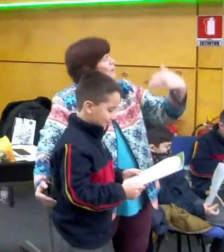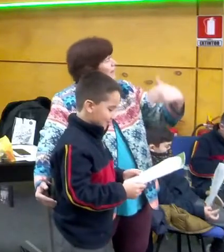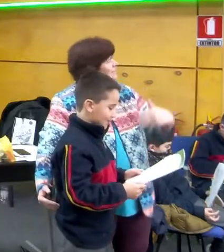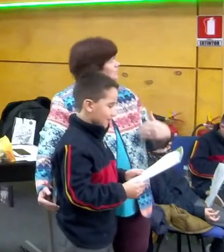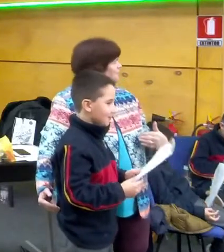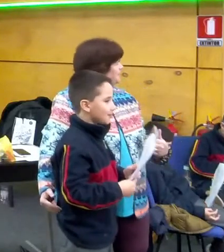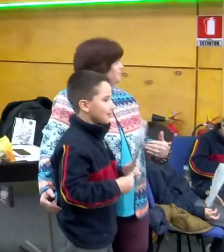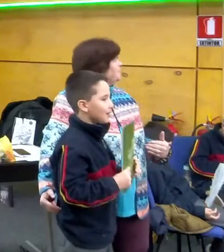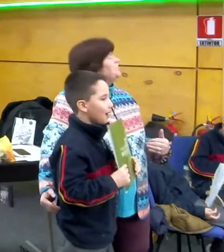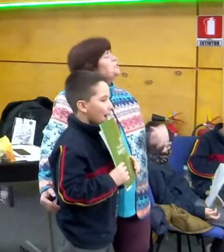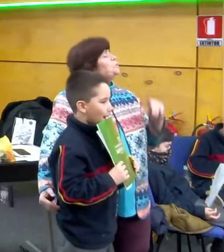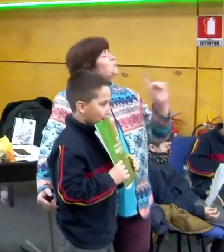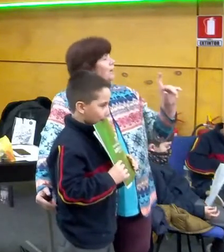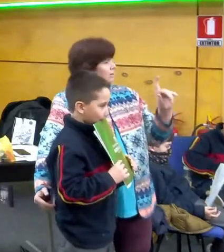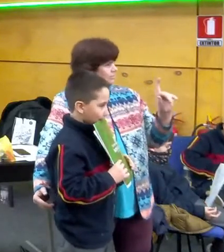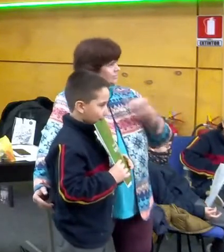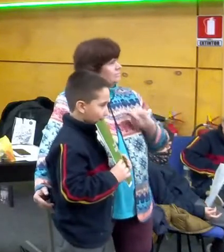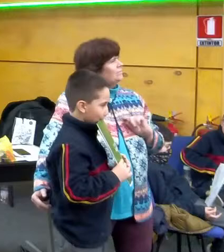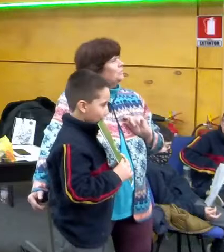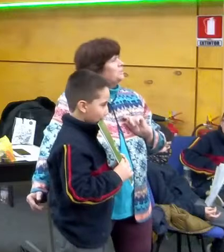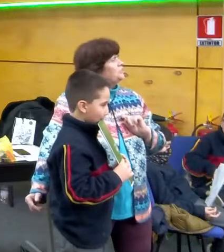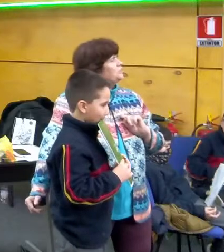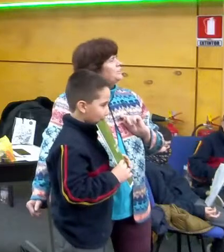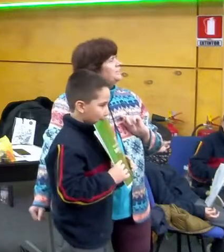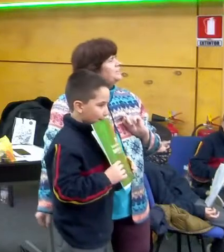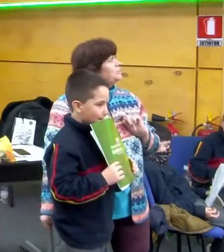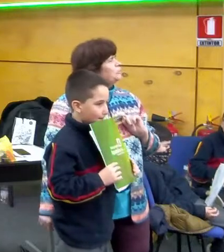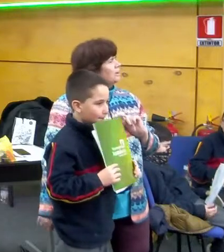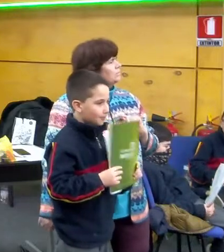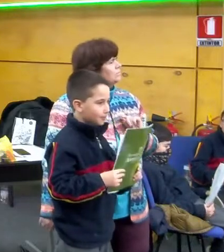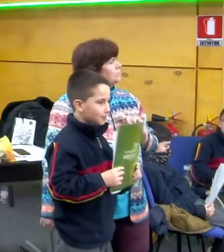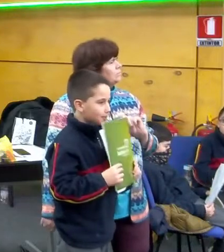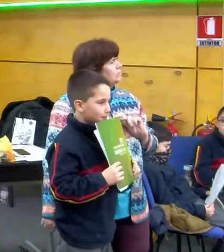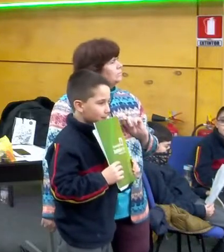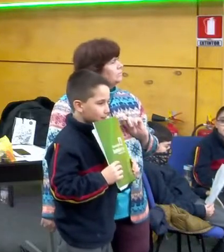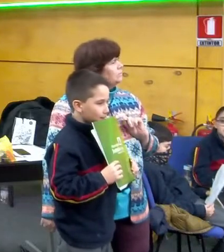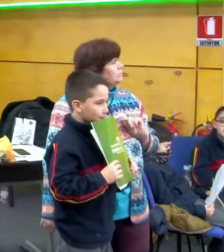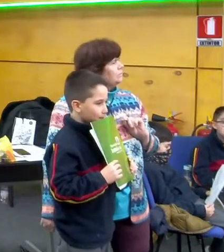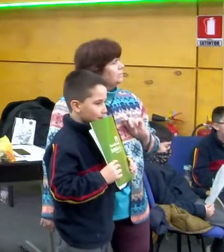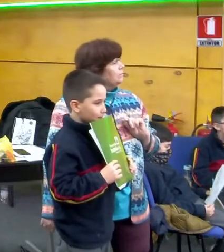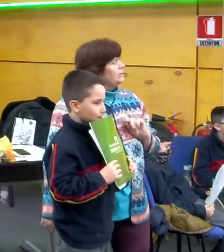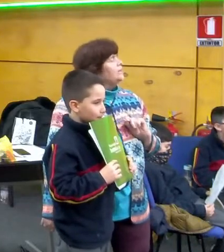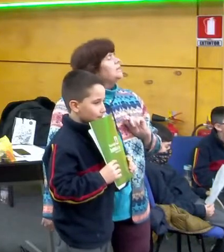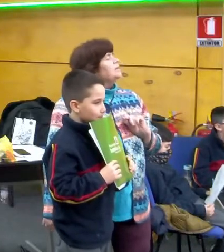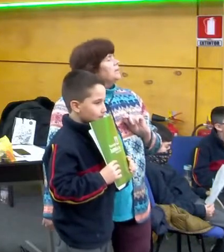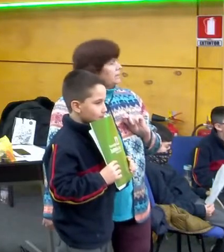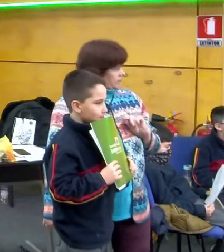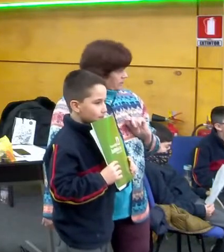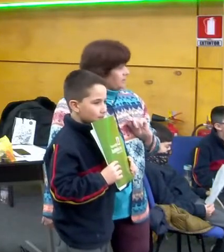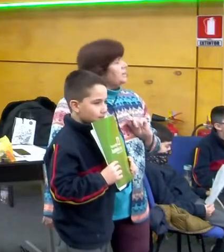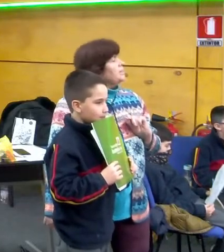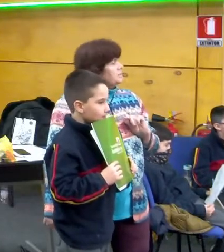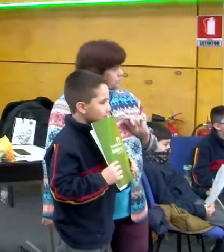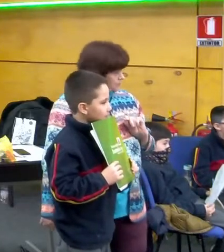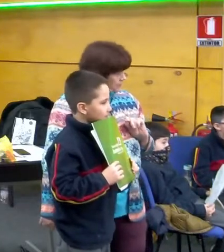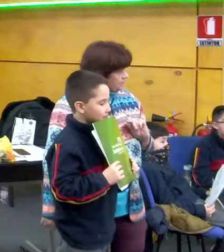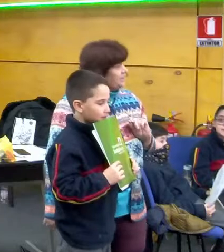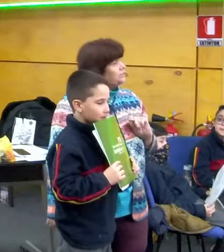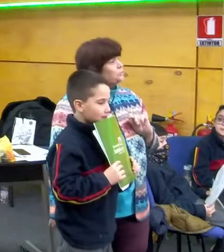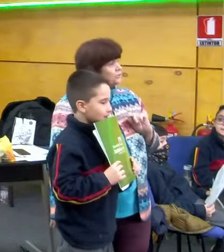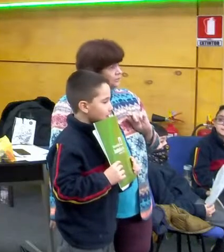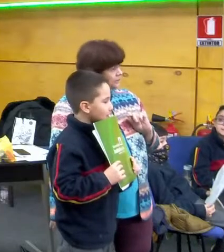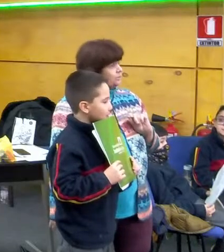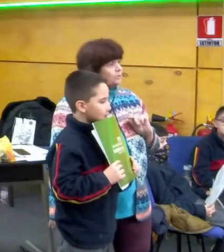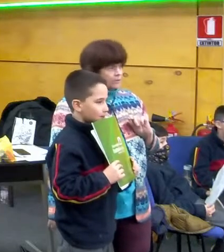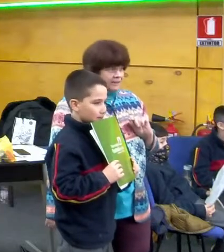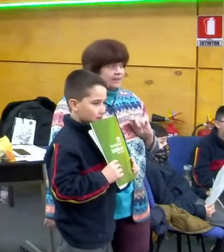And what kinds of things did he do well? What did you think he did well? His pronunciation's beautiful. His